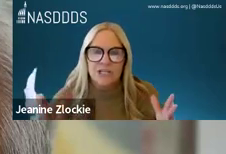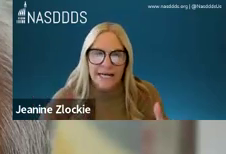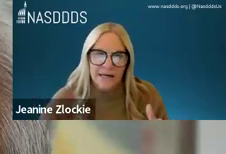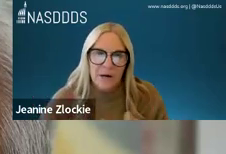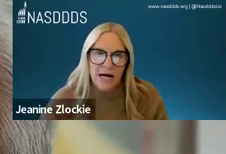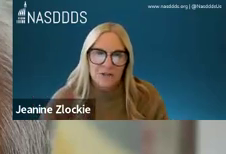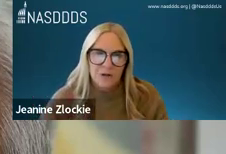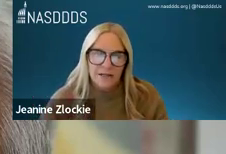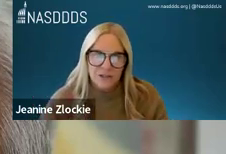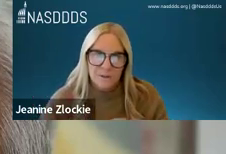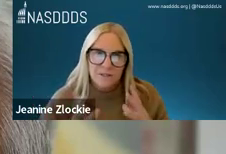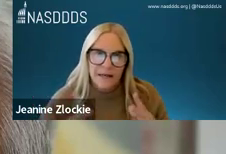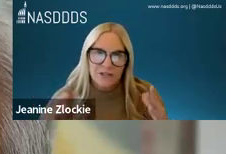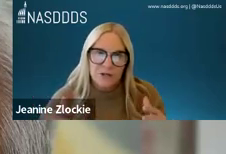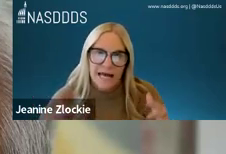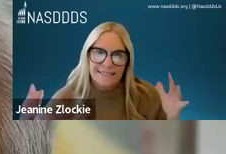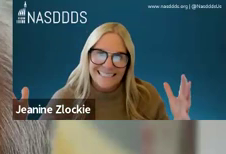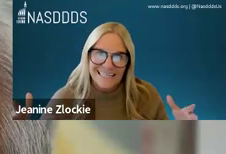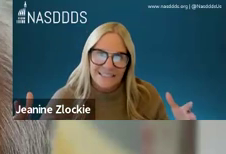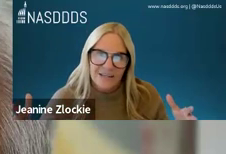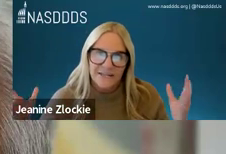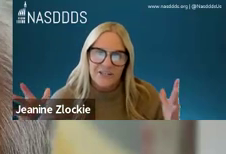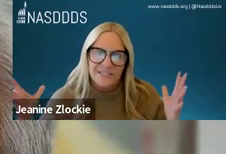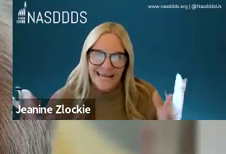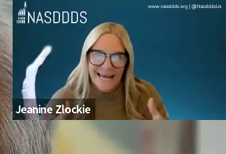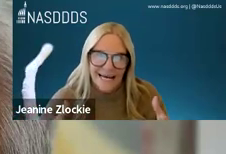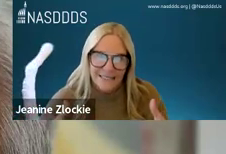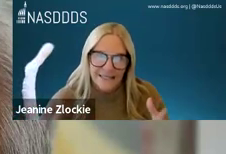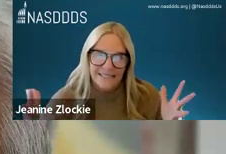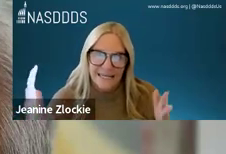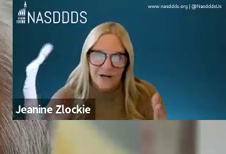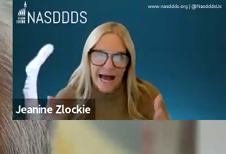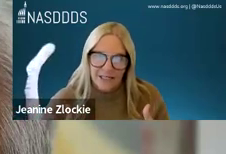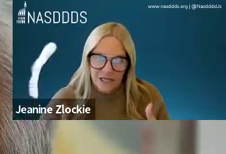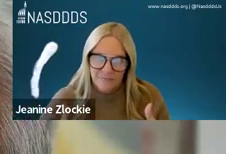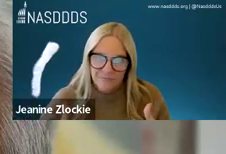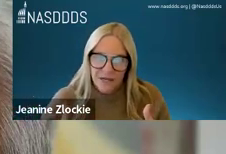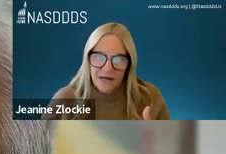light shining upon dual eligibles to make sure that states understand this